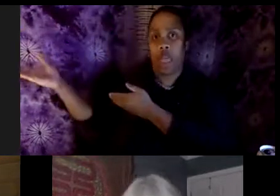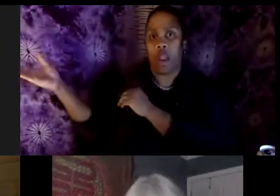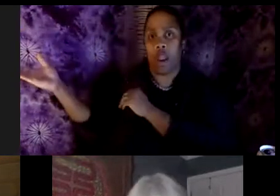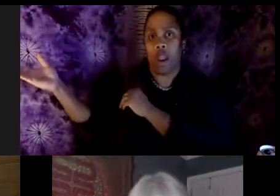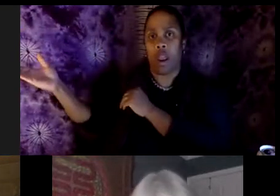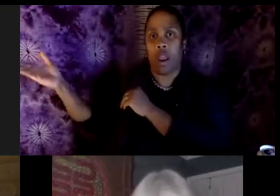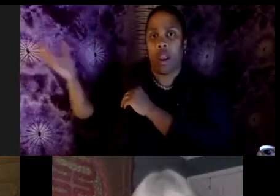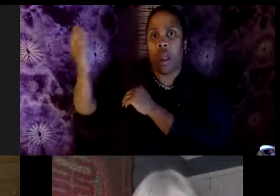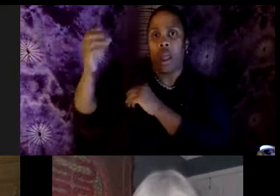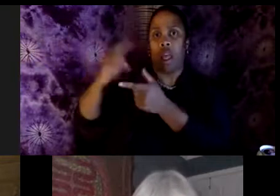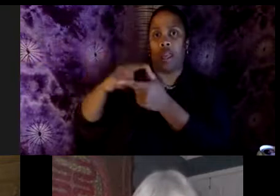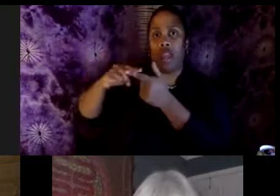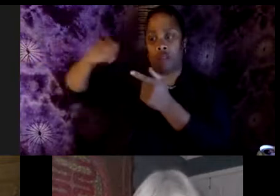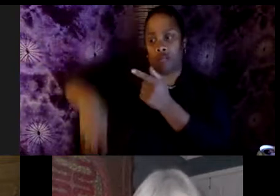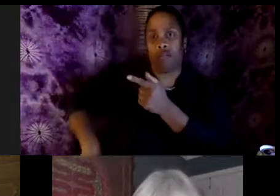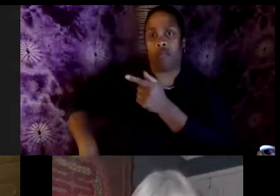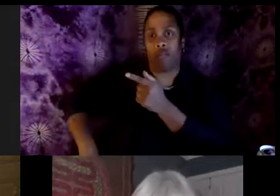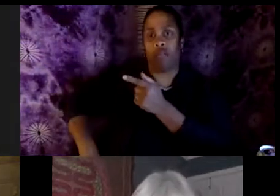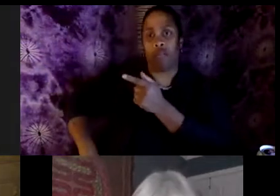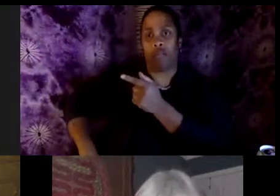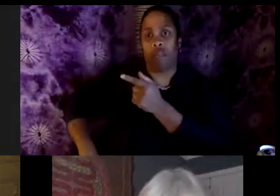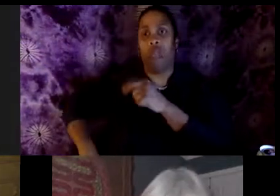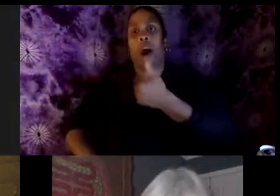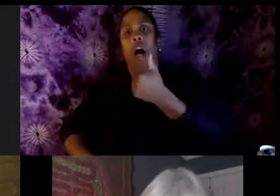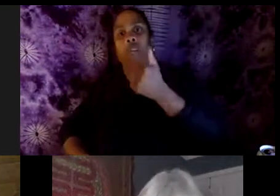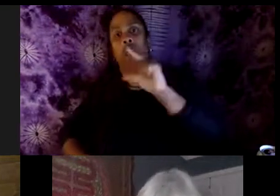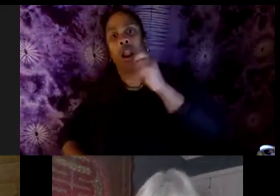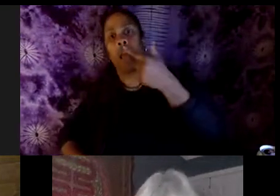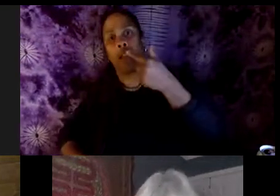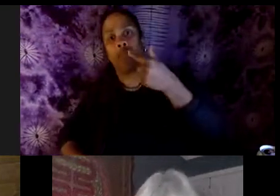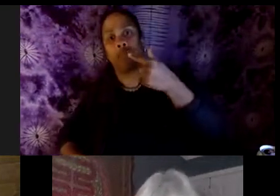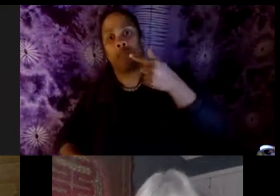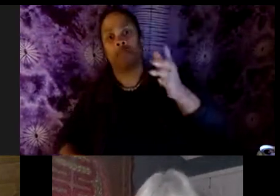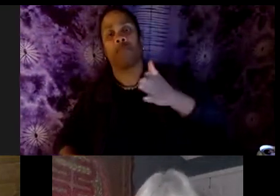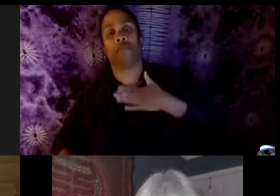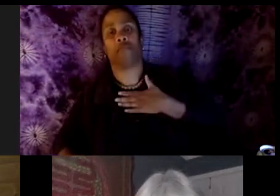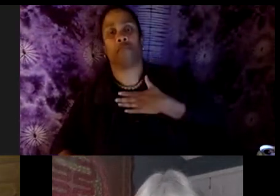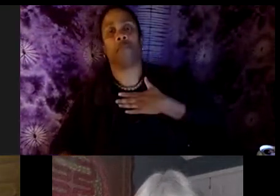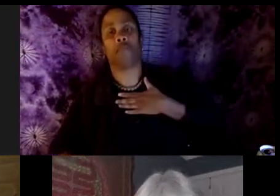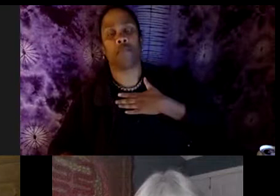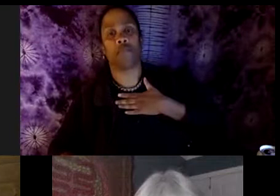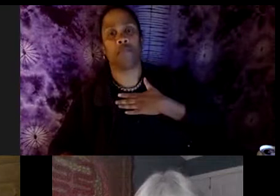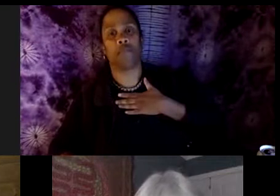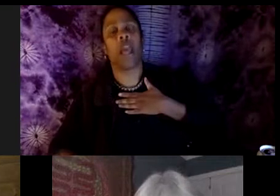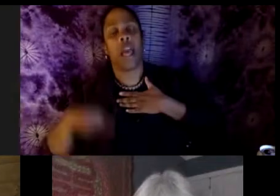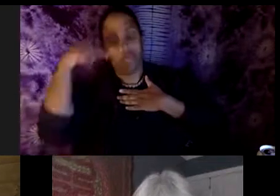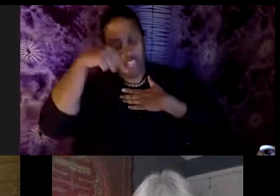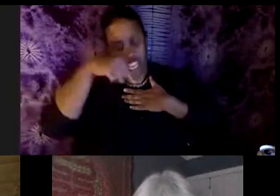dropping my arm, picking up my other leg, stepping down with my other leg while I bring that other hand to my heart, and this is